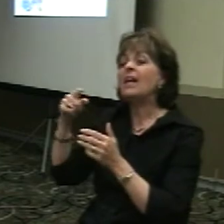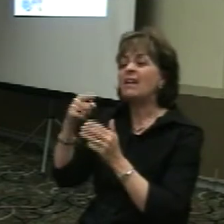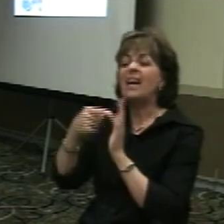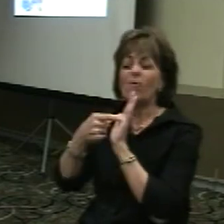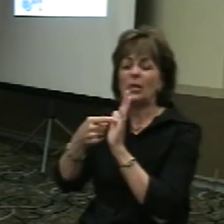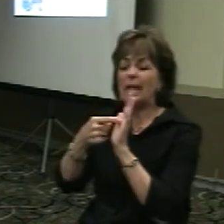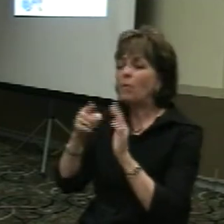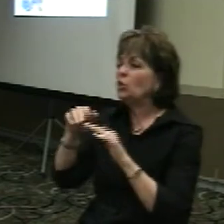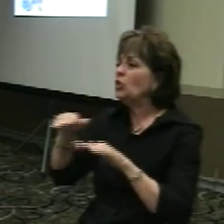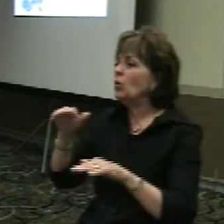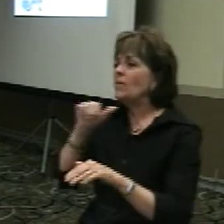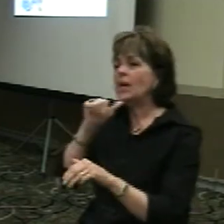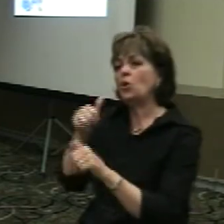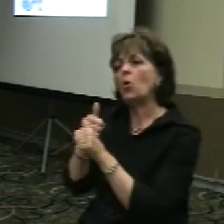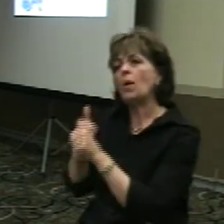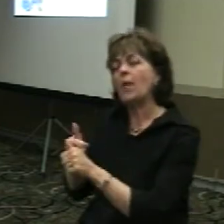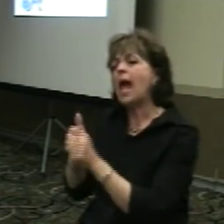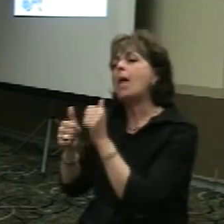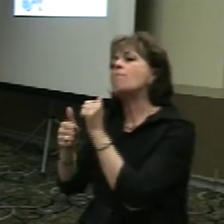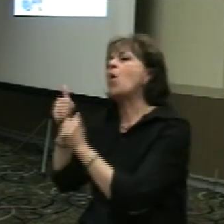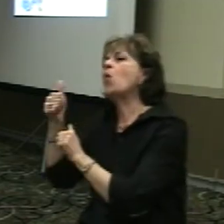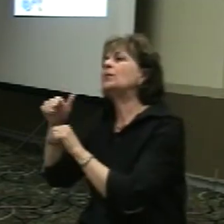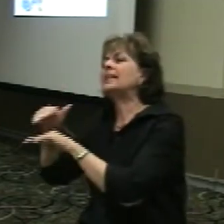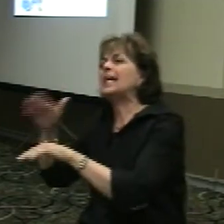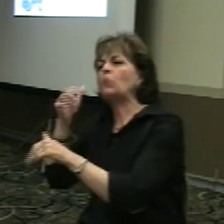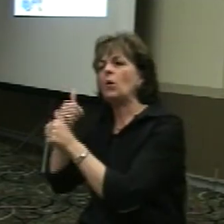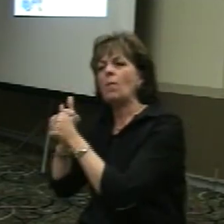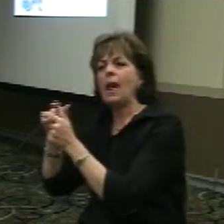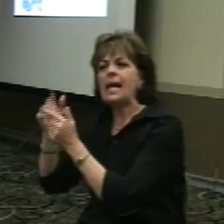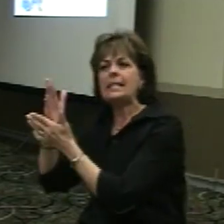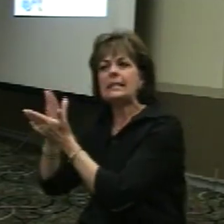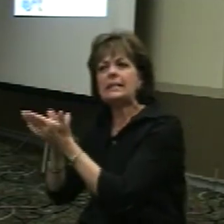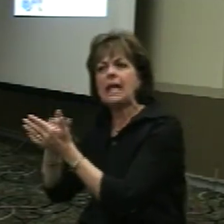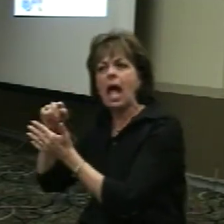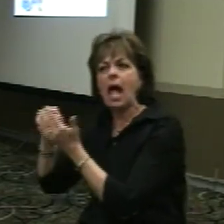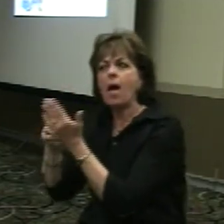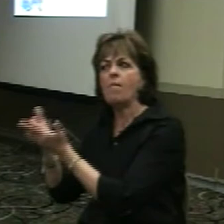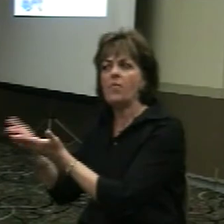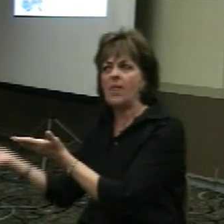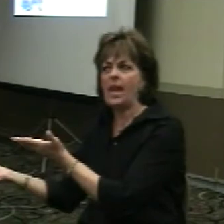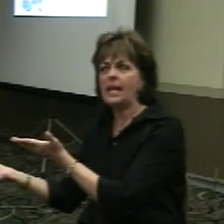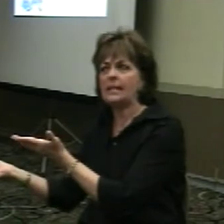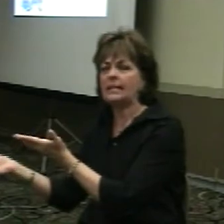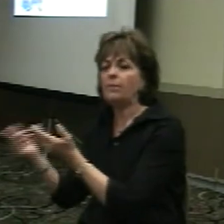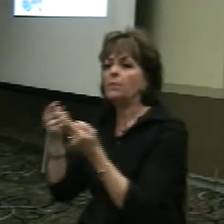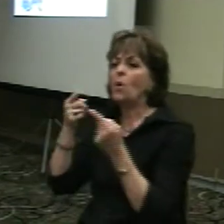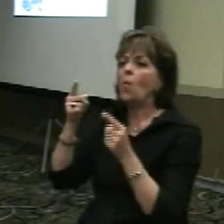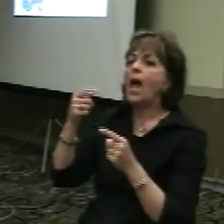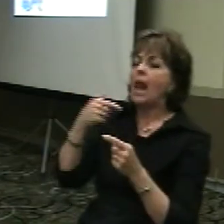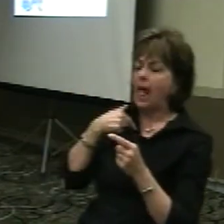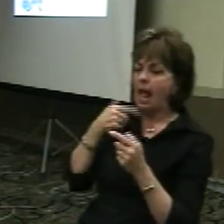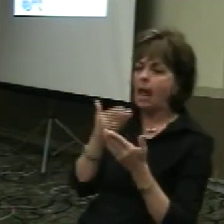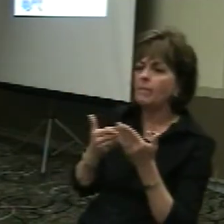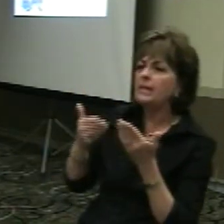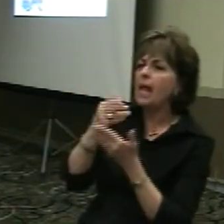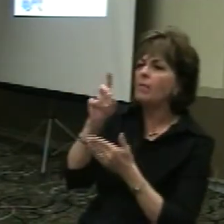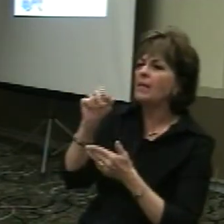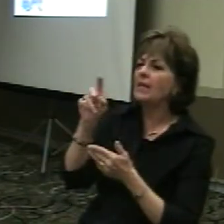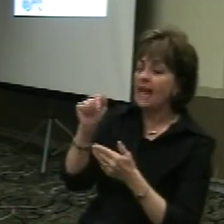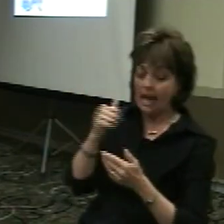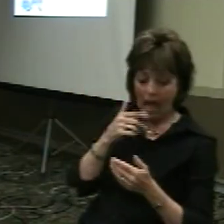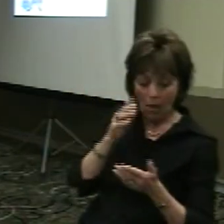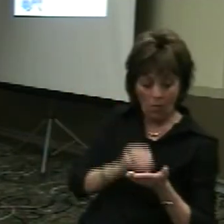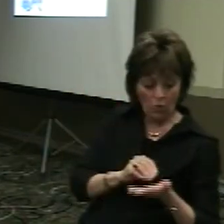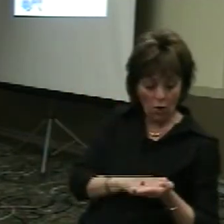comply. Most kids comply to some things. While I'm taking the data, I'll even note what did they